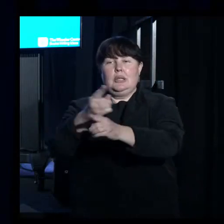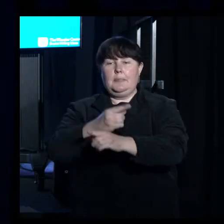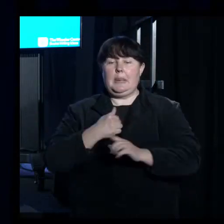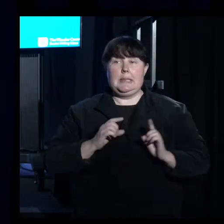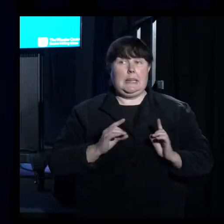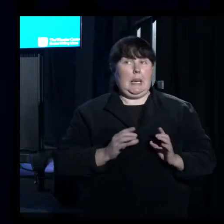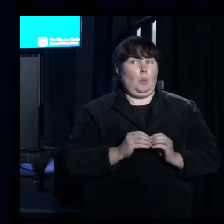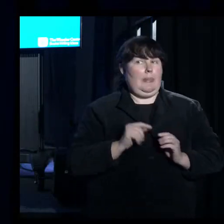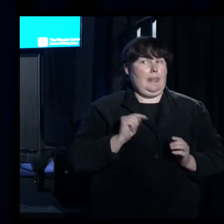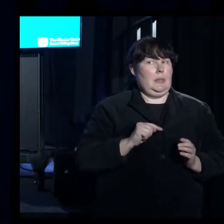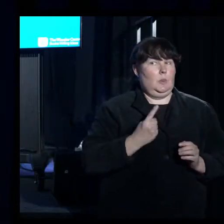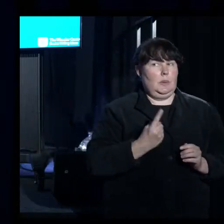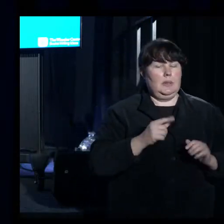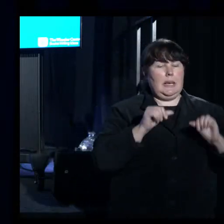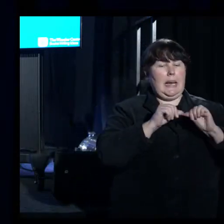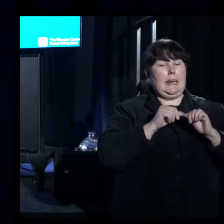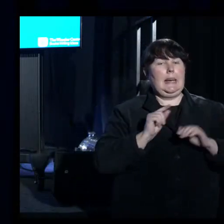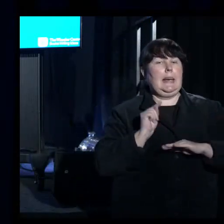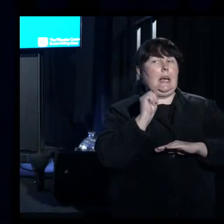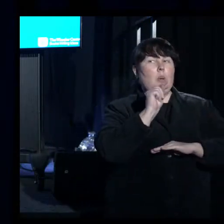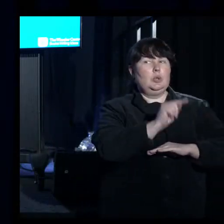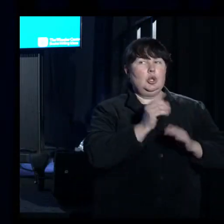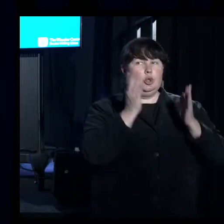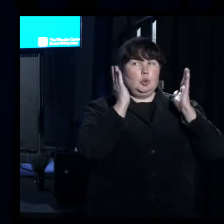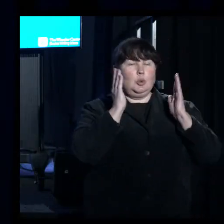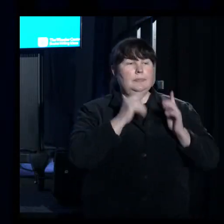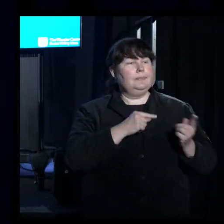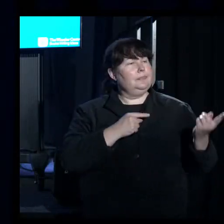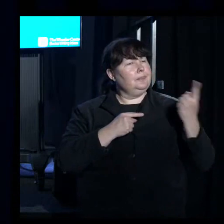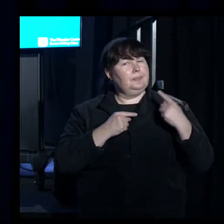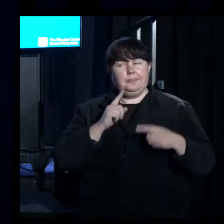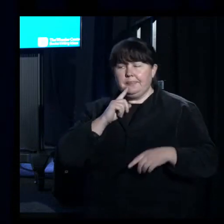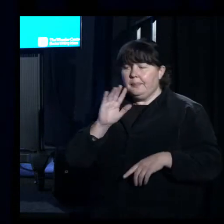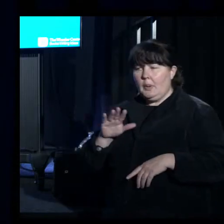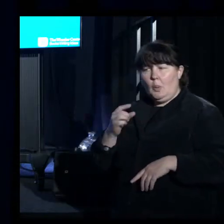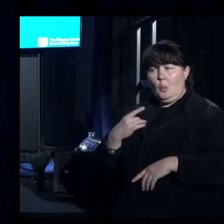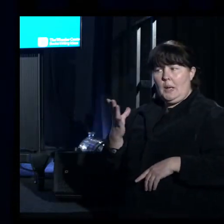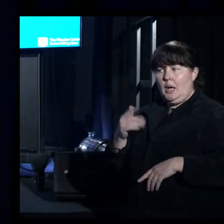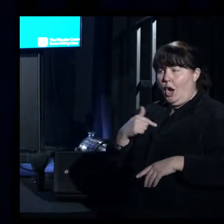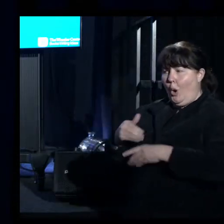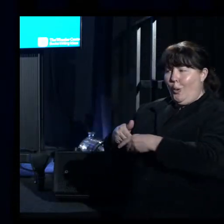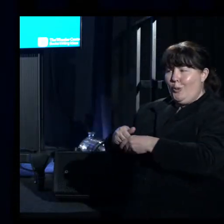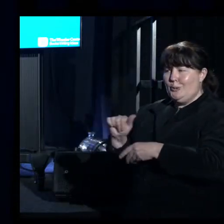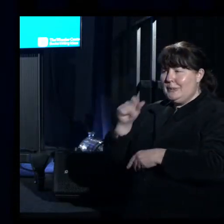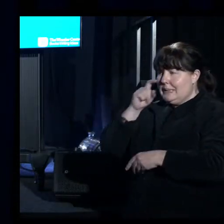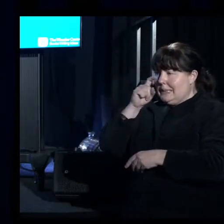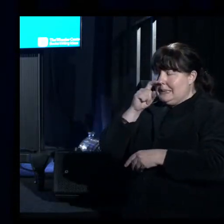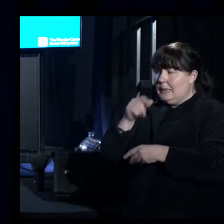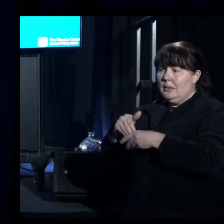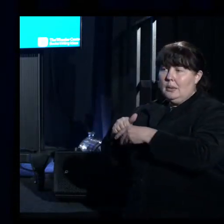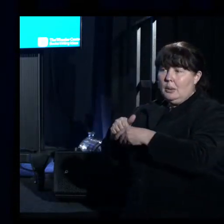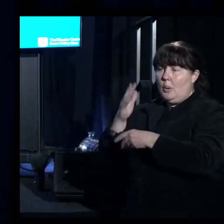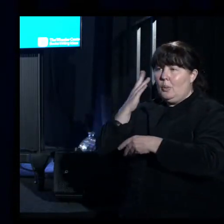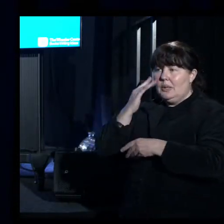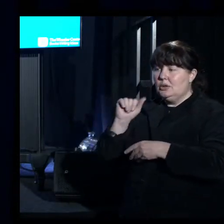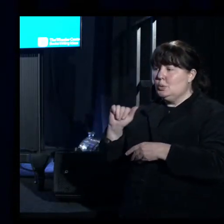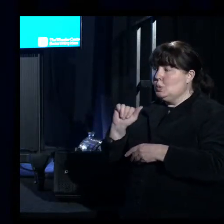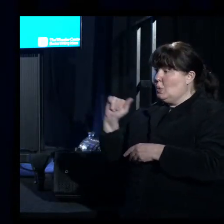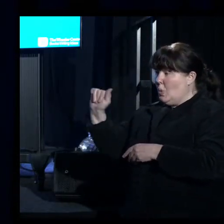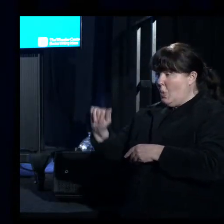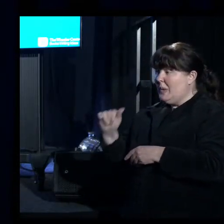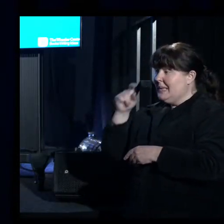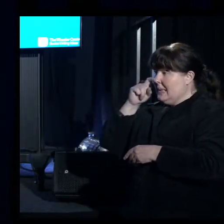The auntie outside the church tells me she once held my sister's hand while she wept when the plane crossed